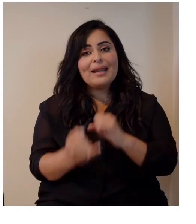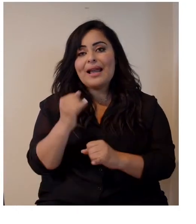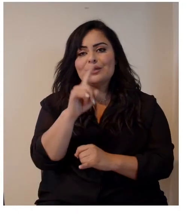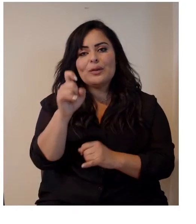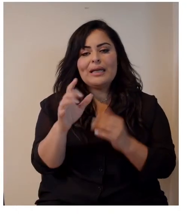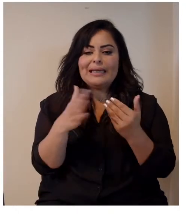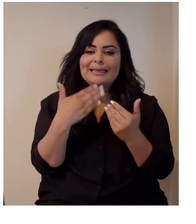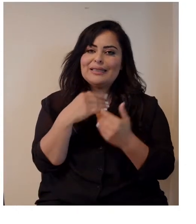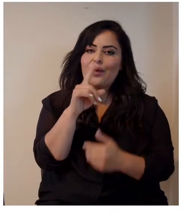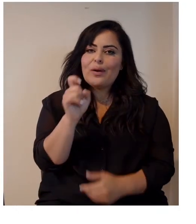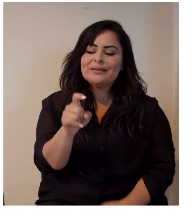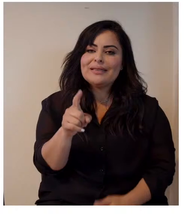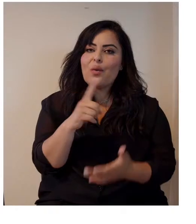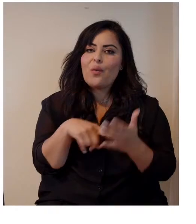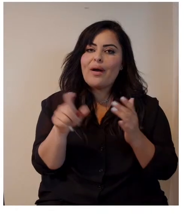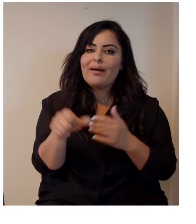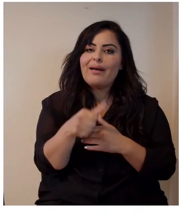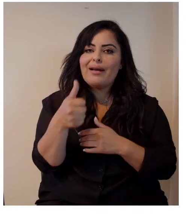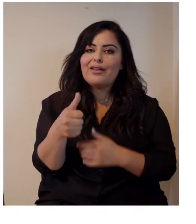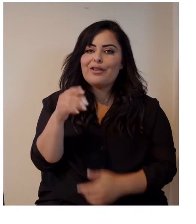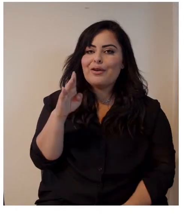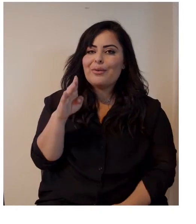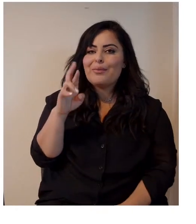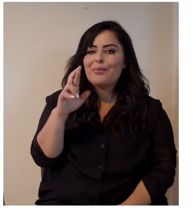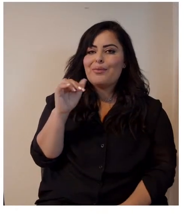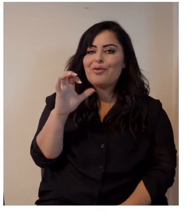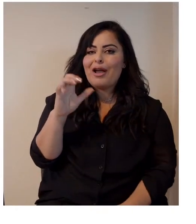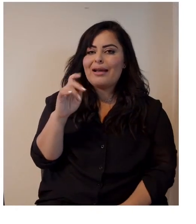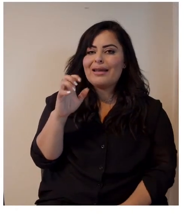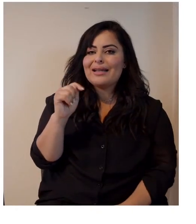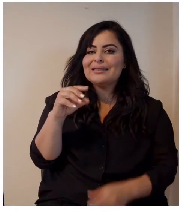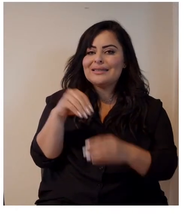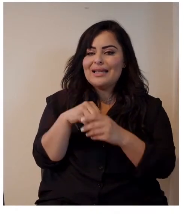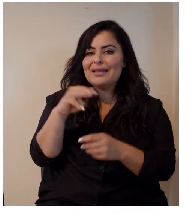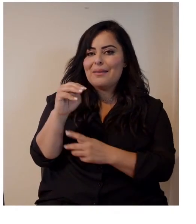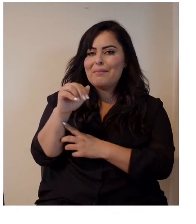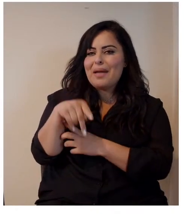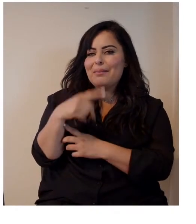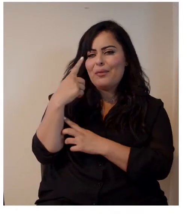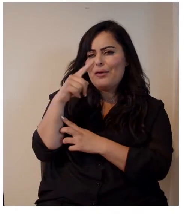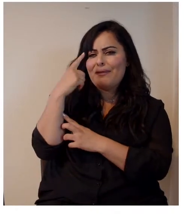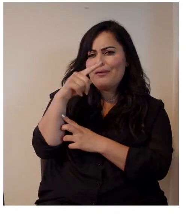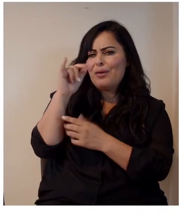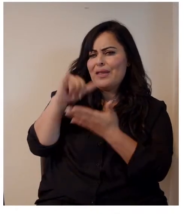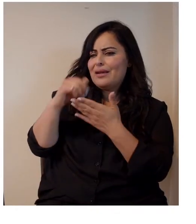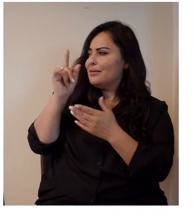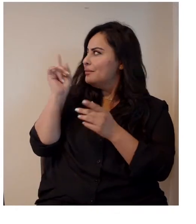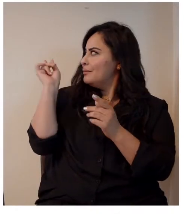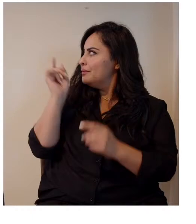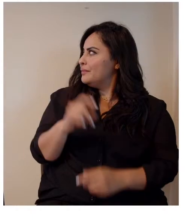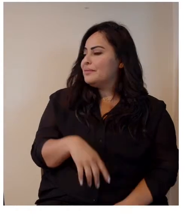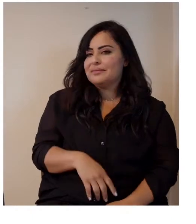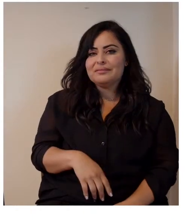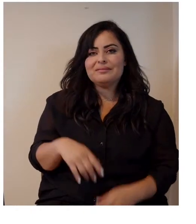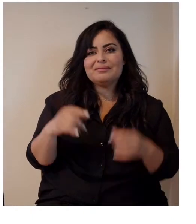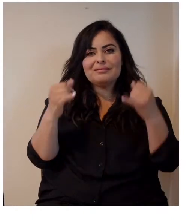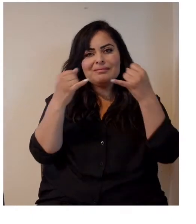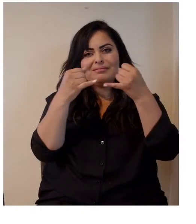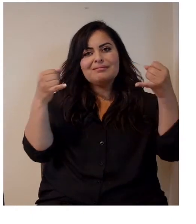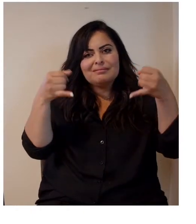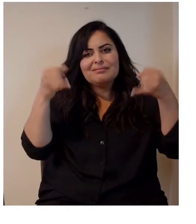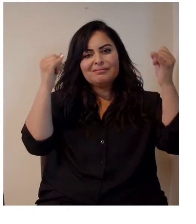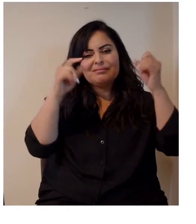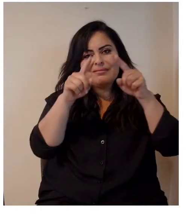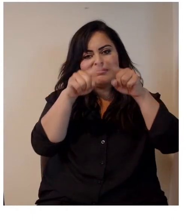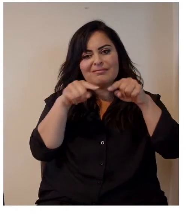This one's easy. What are the brackets on the map for? So I'm going to talk to the ops map here just real quick. These brackets,